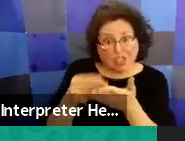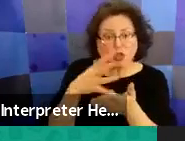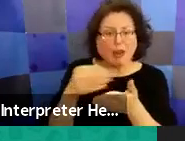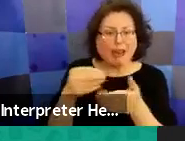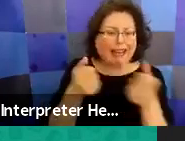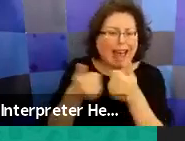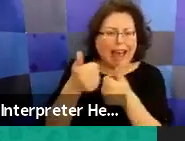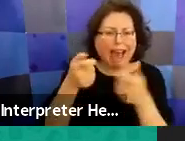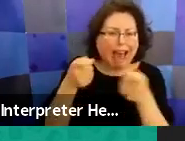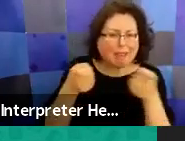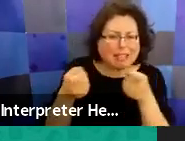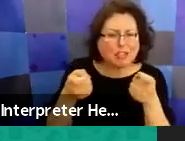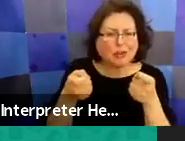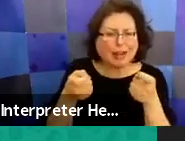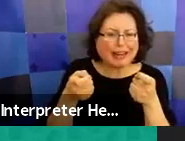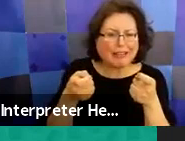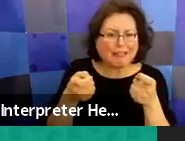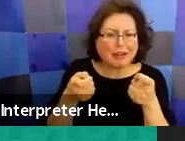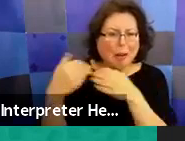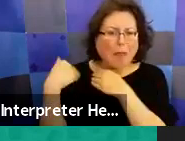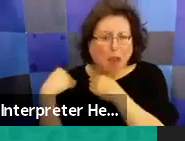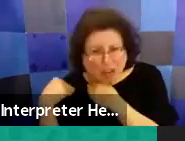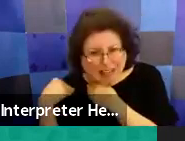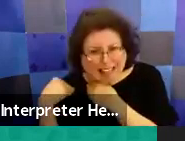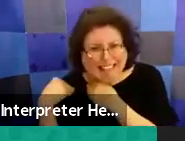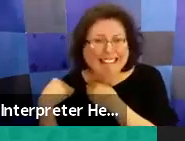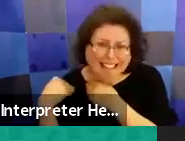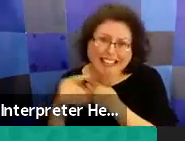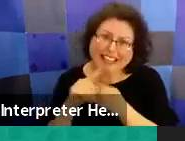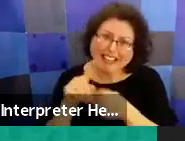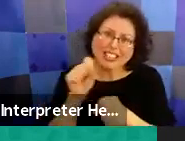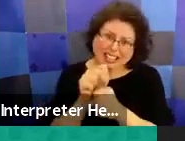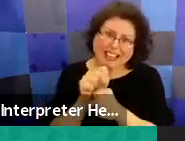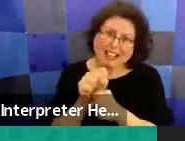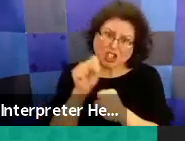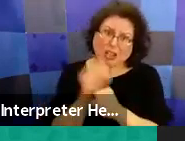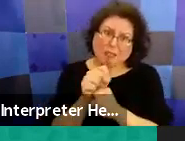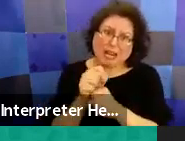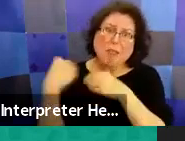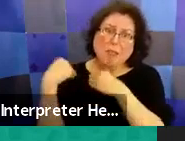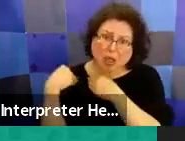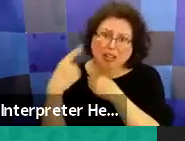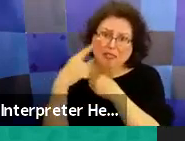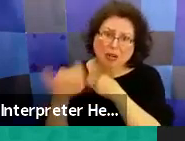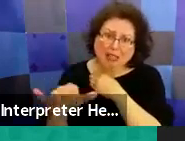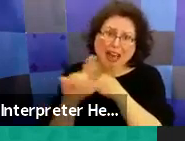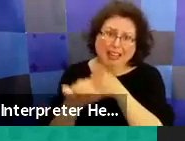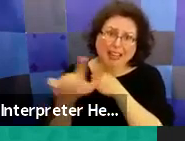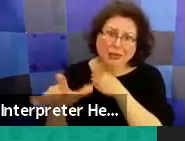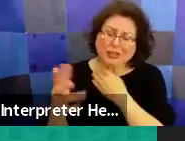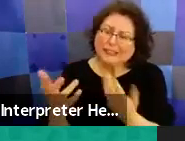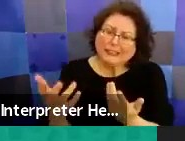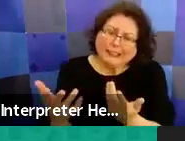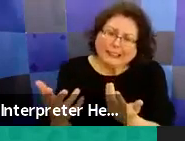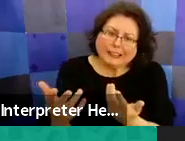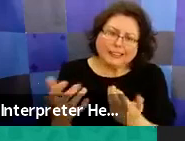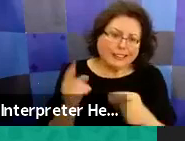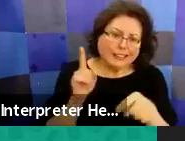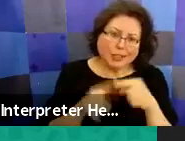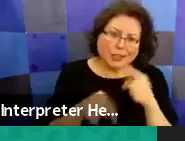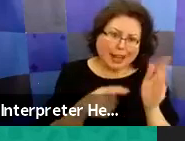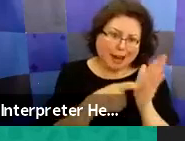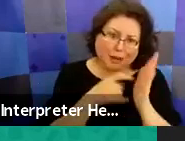and that is a legitimate burden for a landlord, then the request can't be made compared to